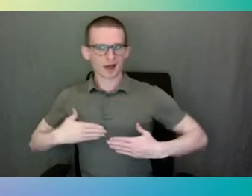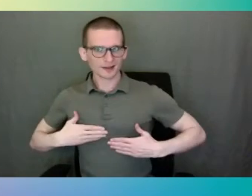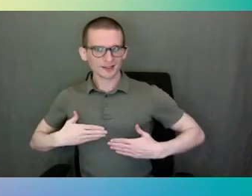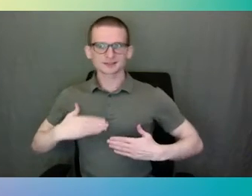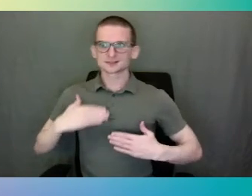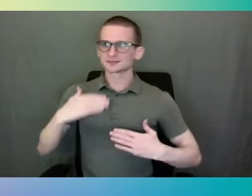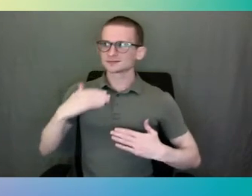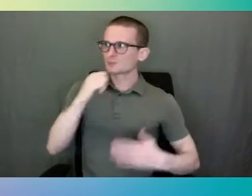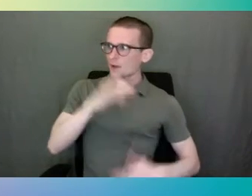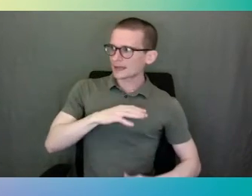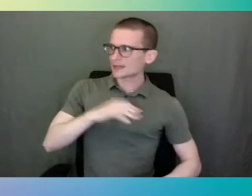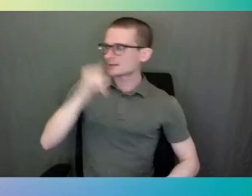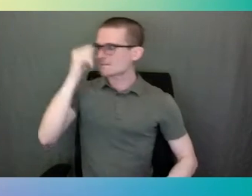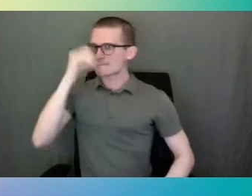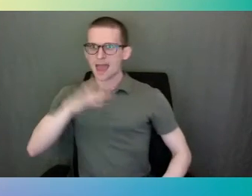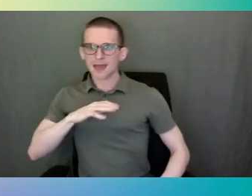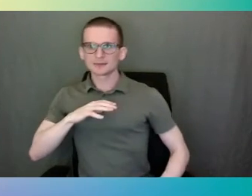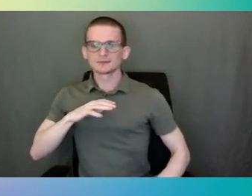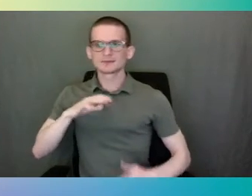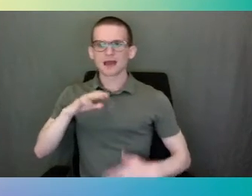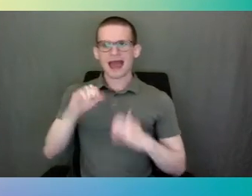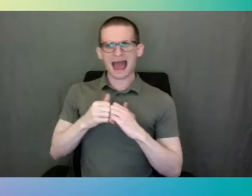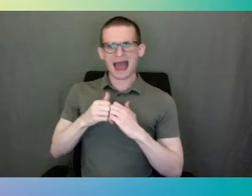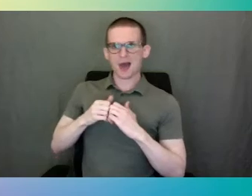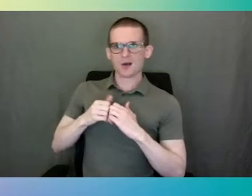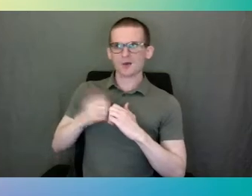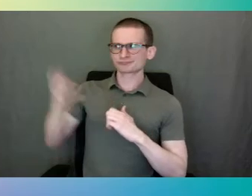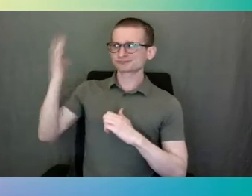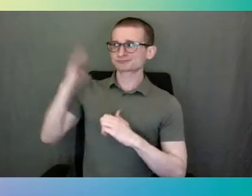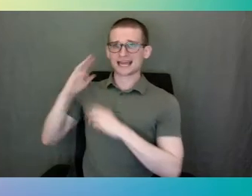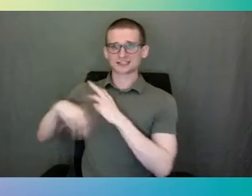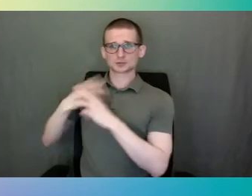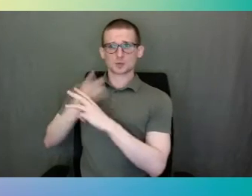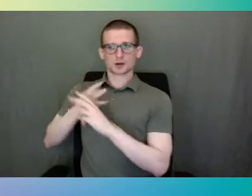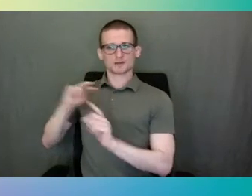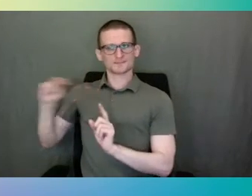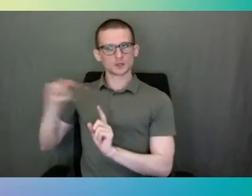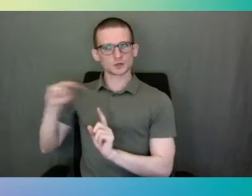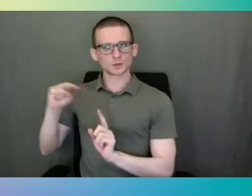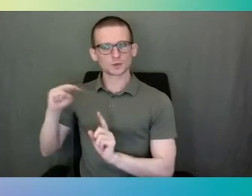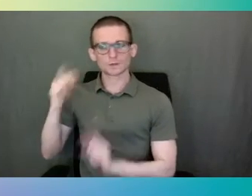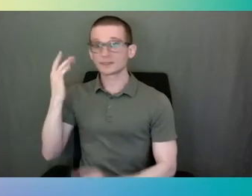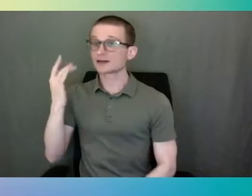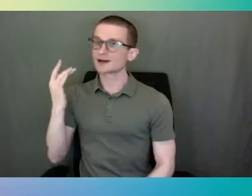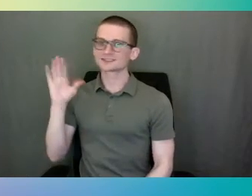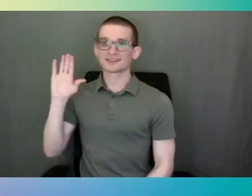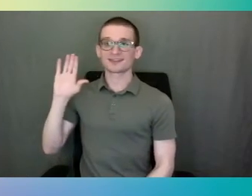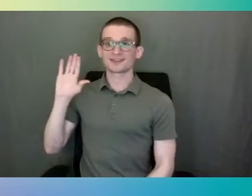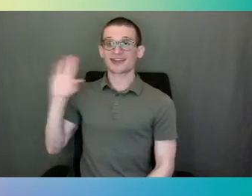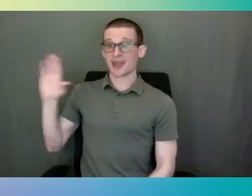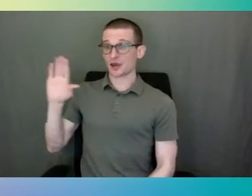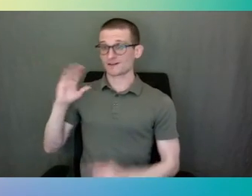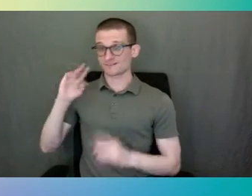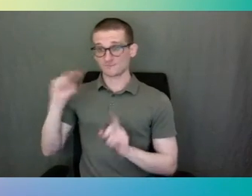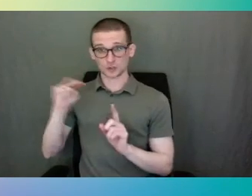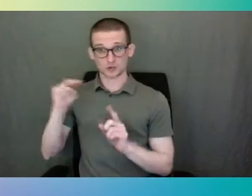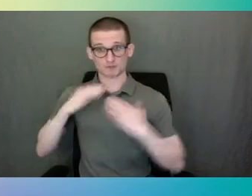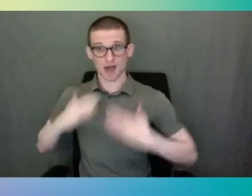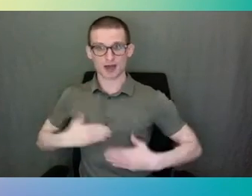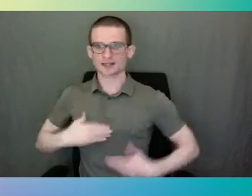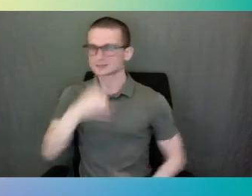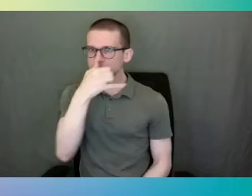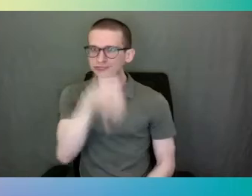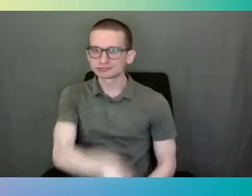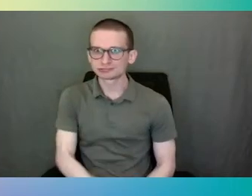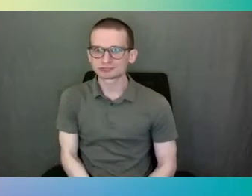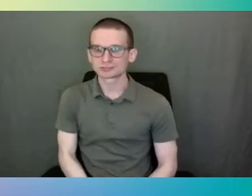Because it's honestly so ridiculous how they viewed bodies. I want you to keep in mind that the views that I'm going to